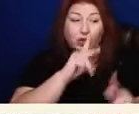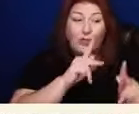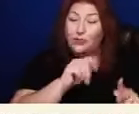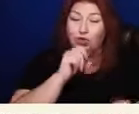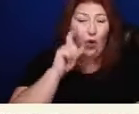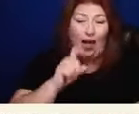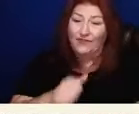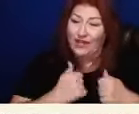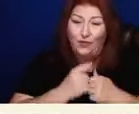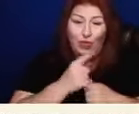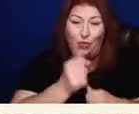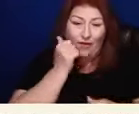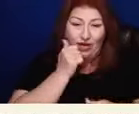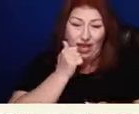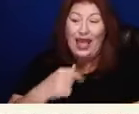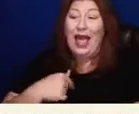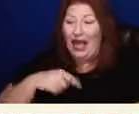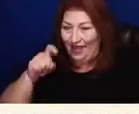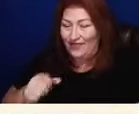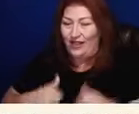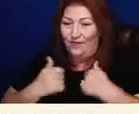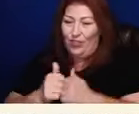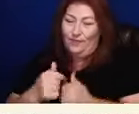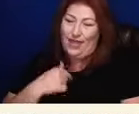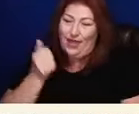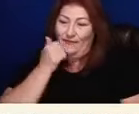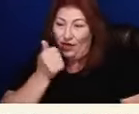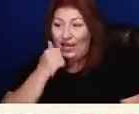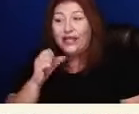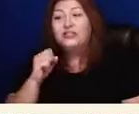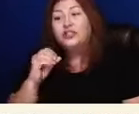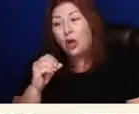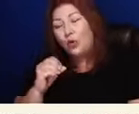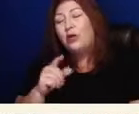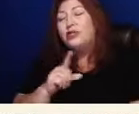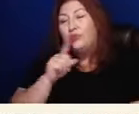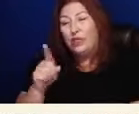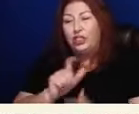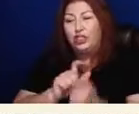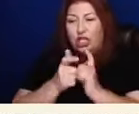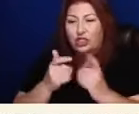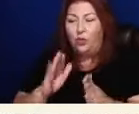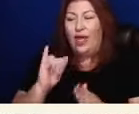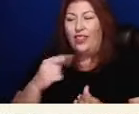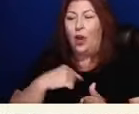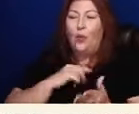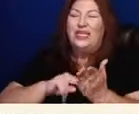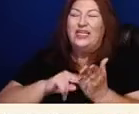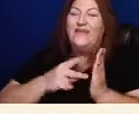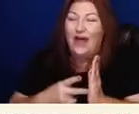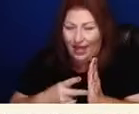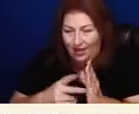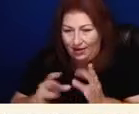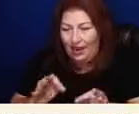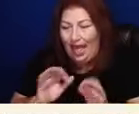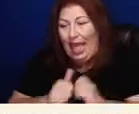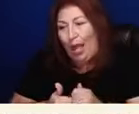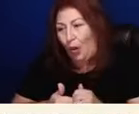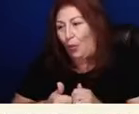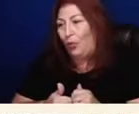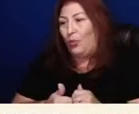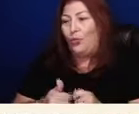that has to live with you every day. And so it really just meant changing the way that we define how, you know, how